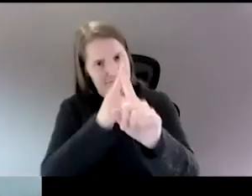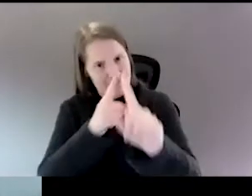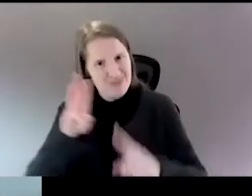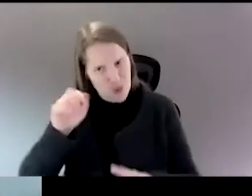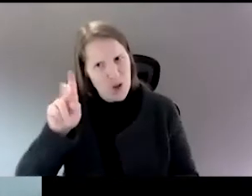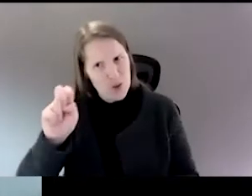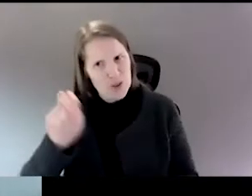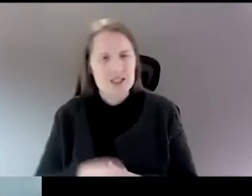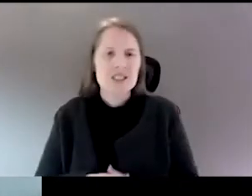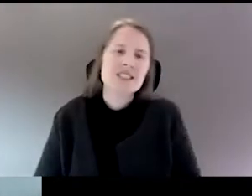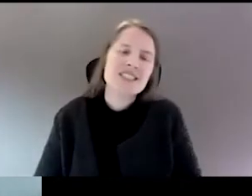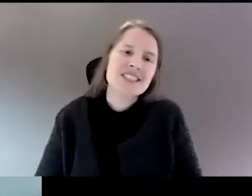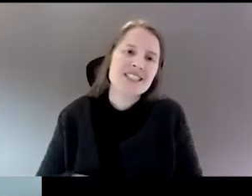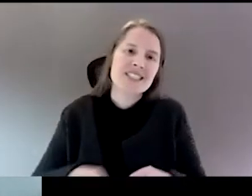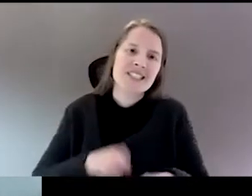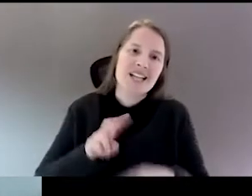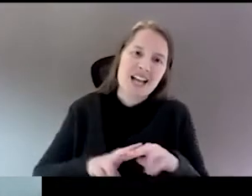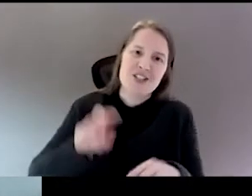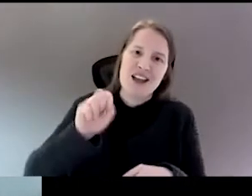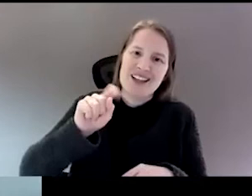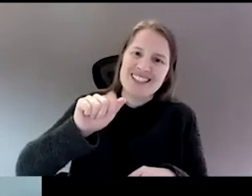hashtag stay woke. Yes. Stay woke.